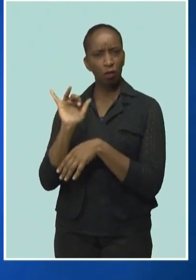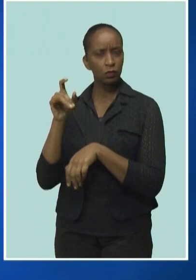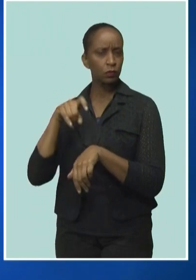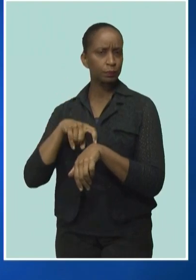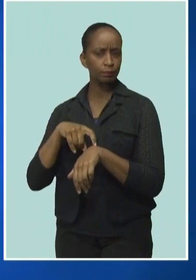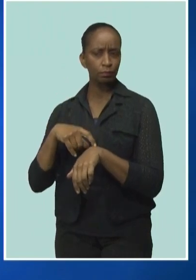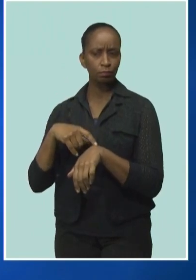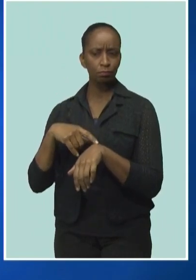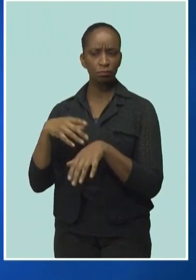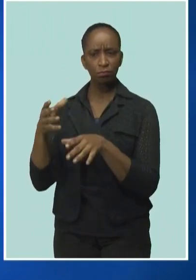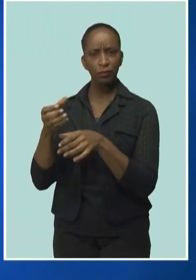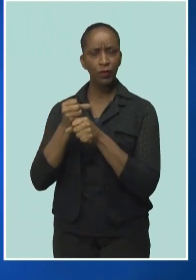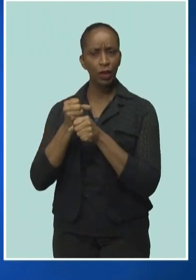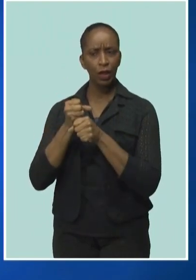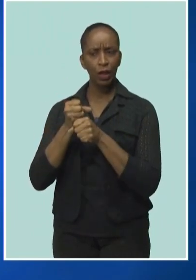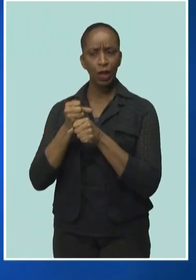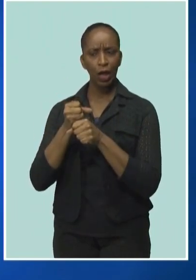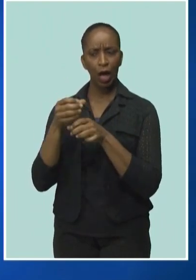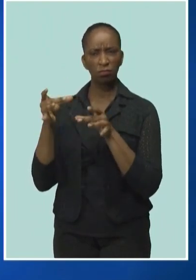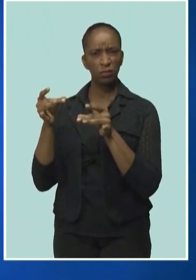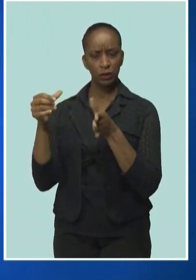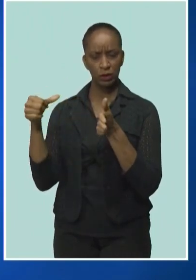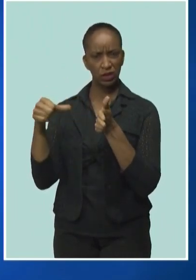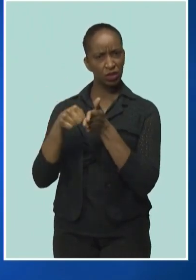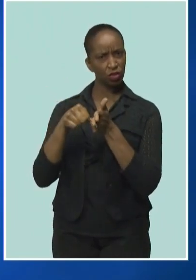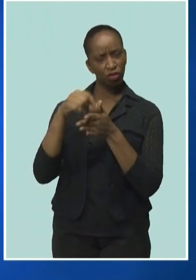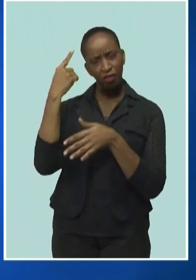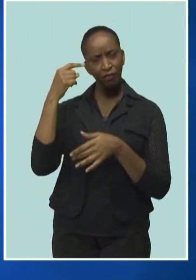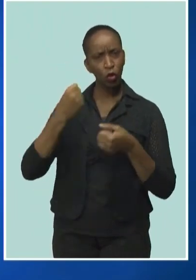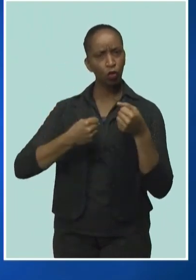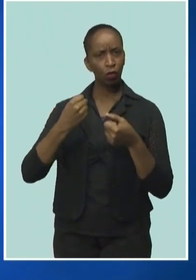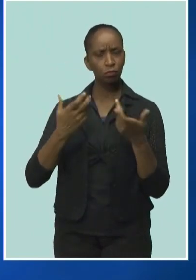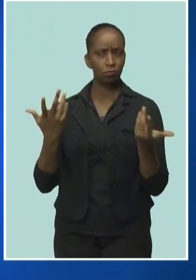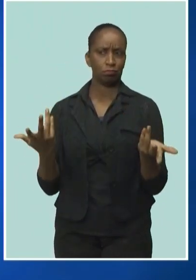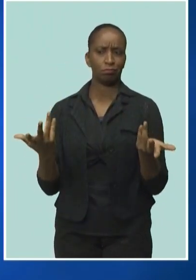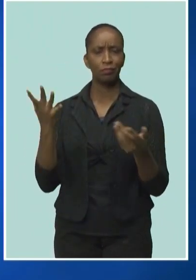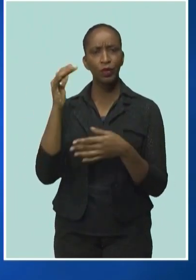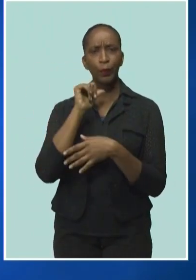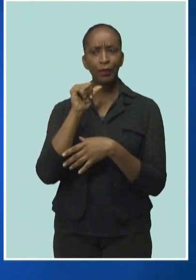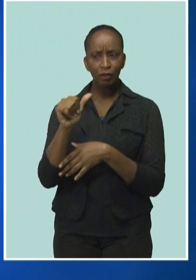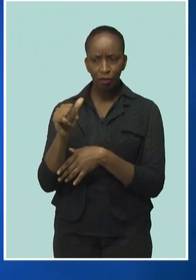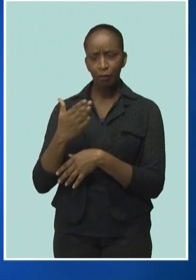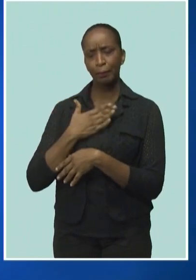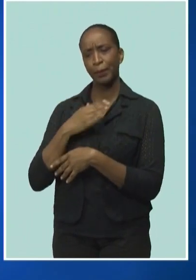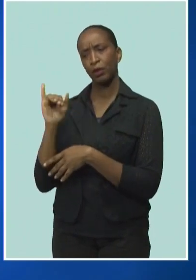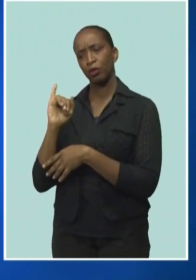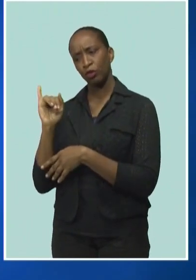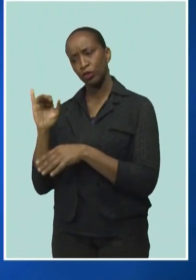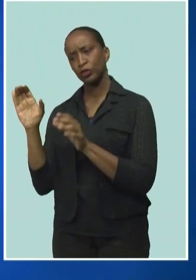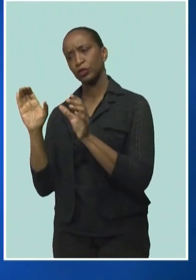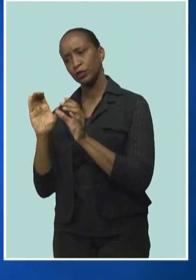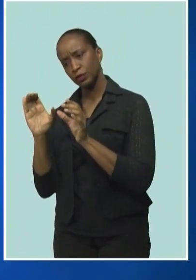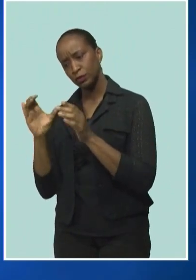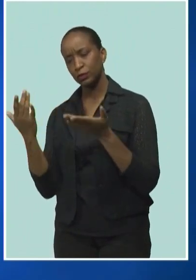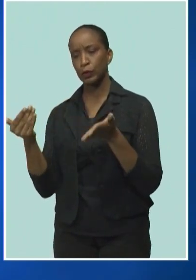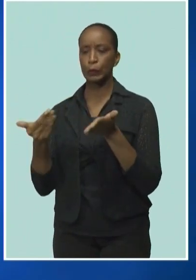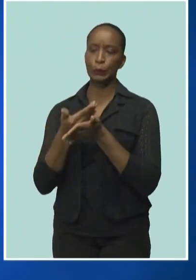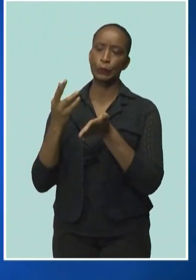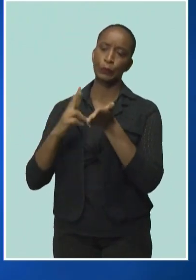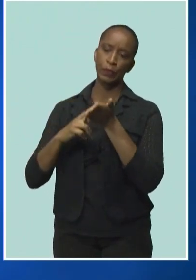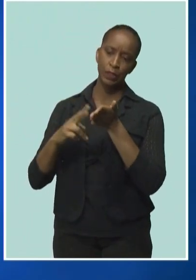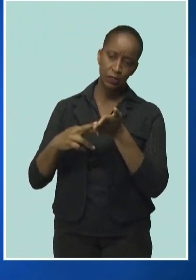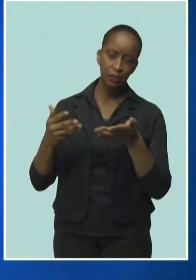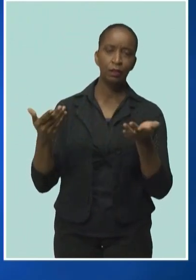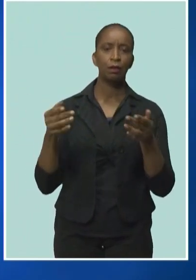be providing me at the time in 2019 with my new registration, my insurance certificate, and my sticker at the same time to show